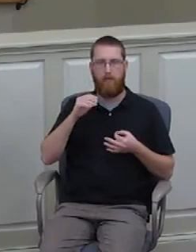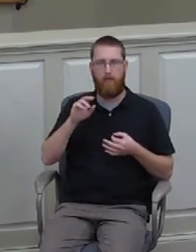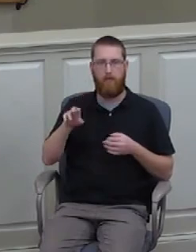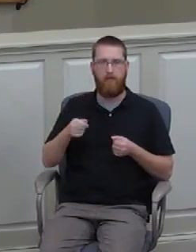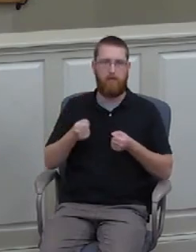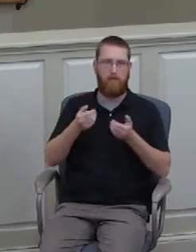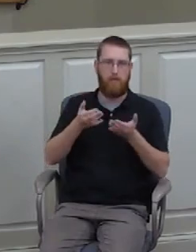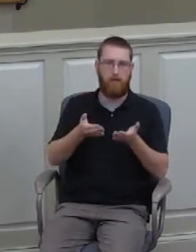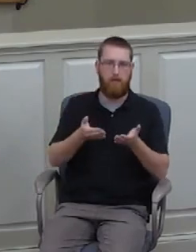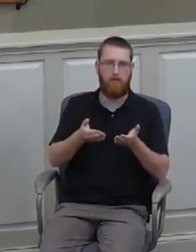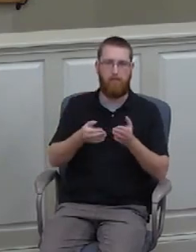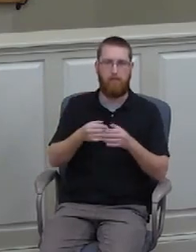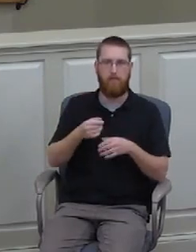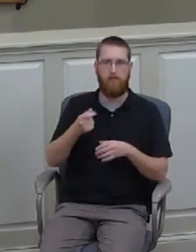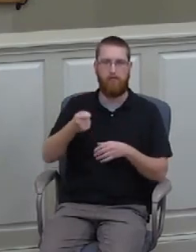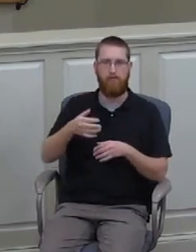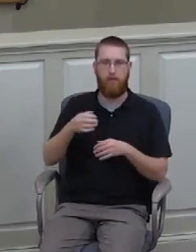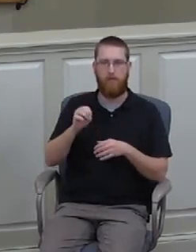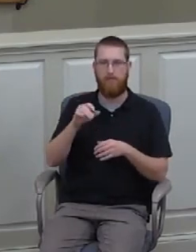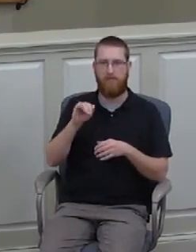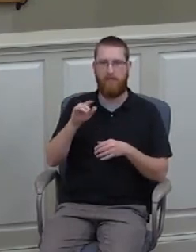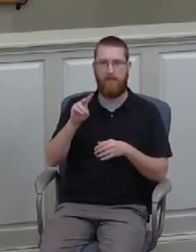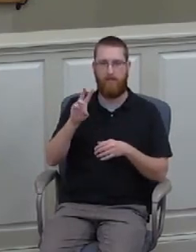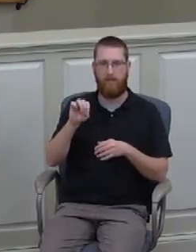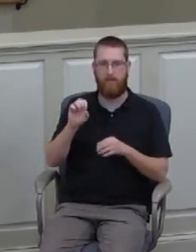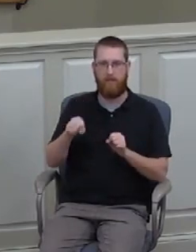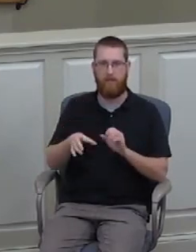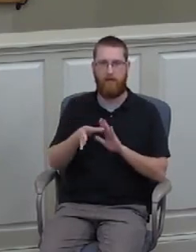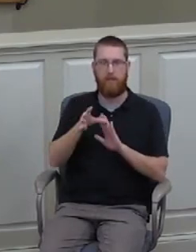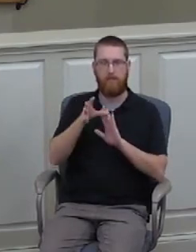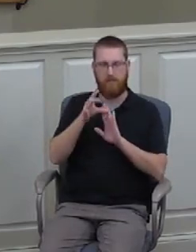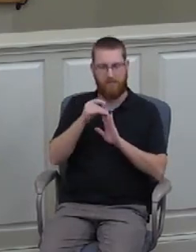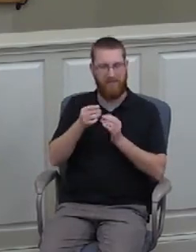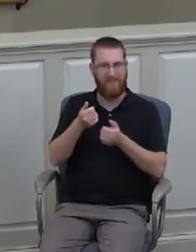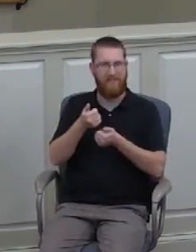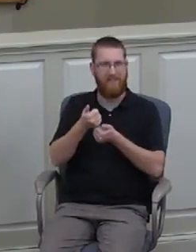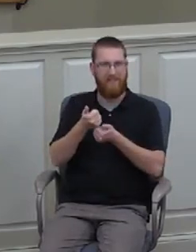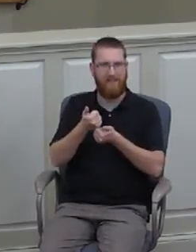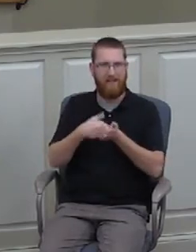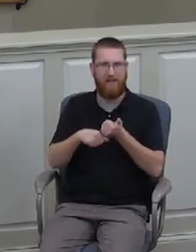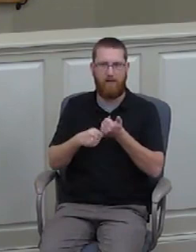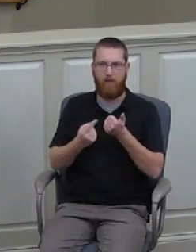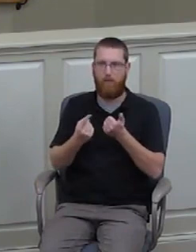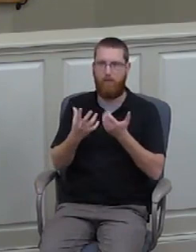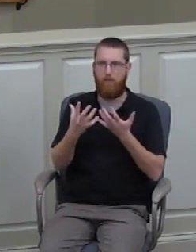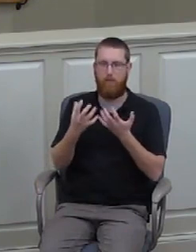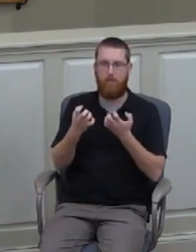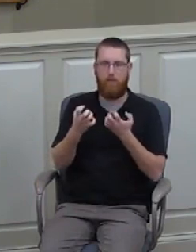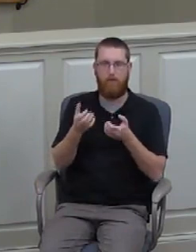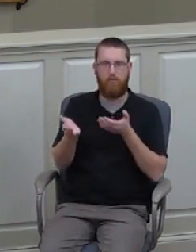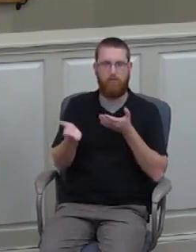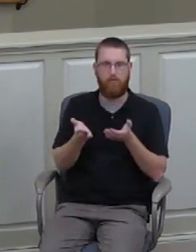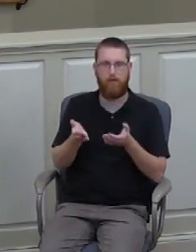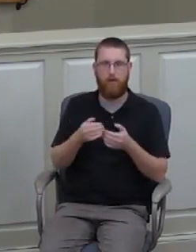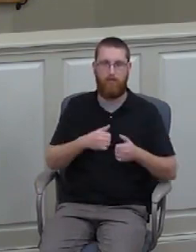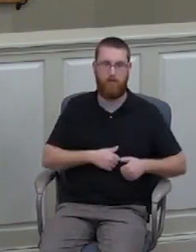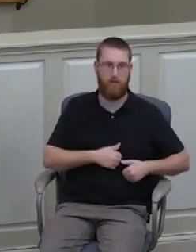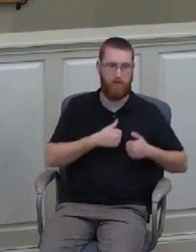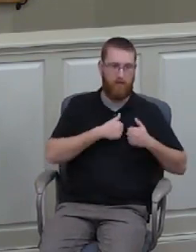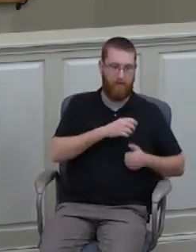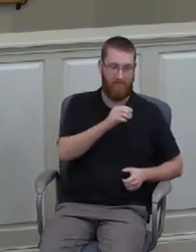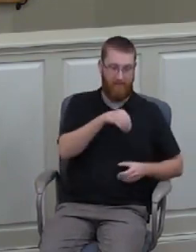of the judge executive, can select whoever they may want to serve, whether they're a resident of the city of Danville or